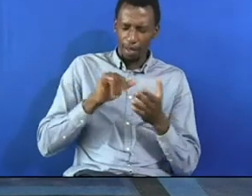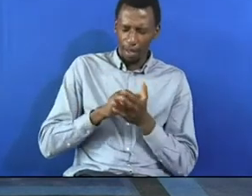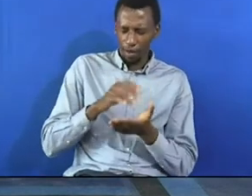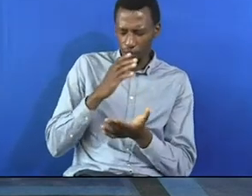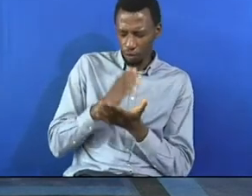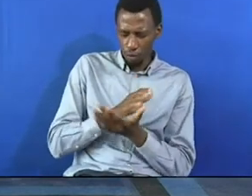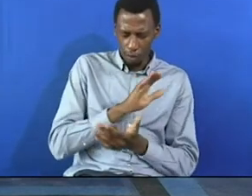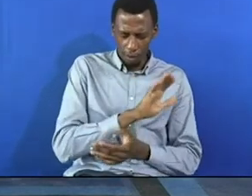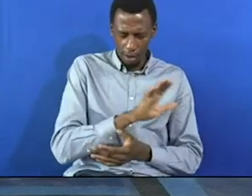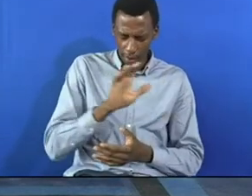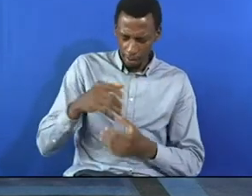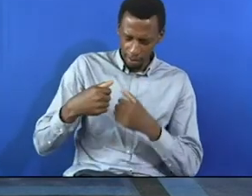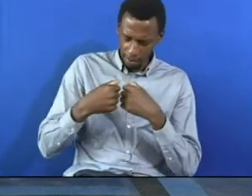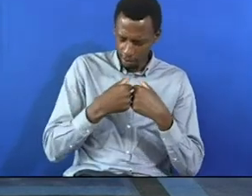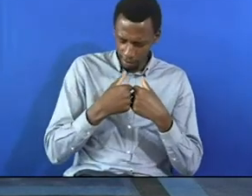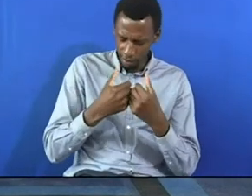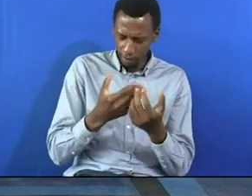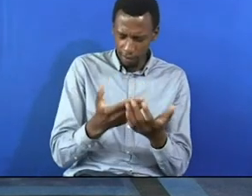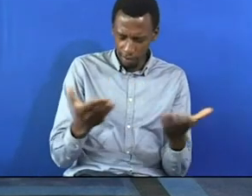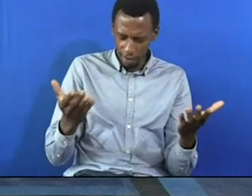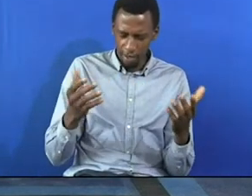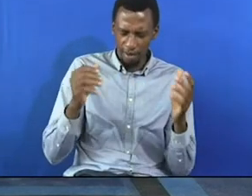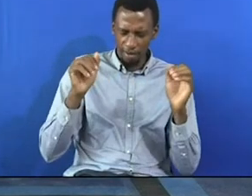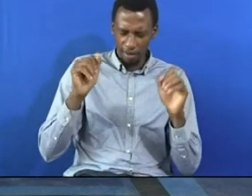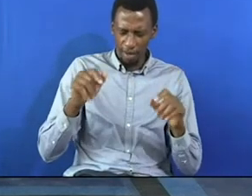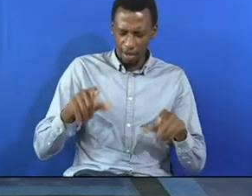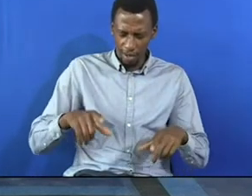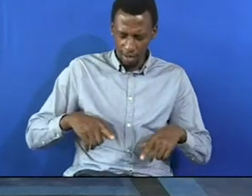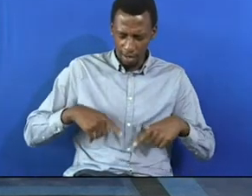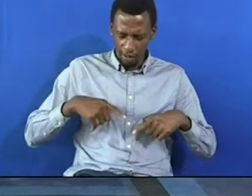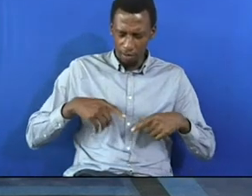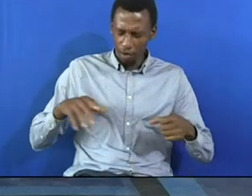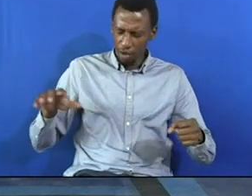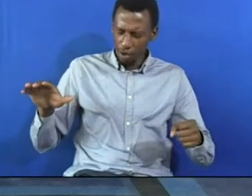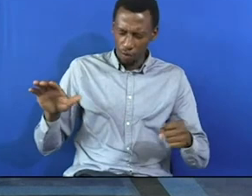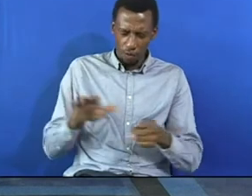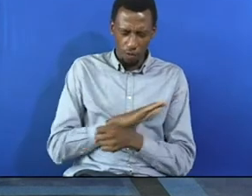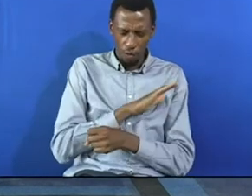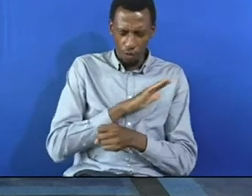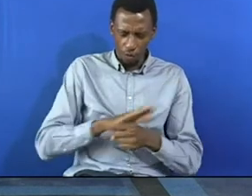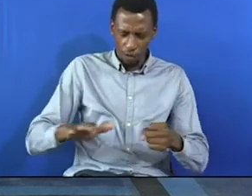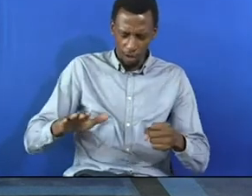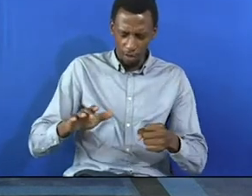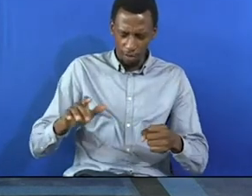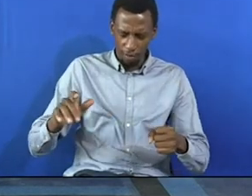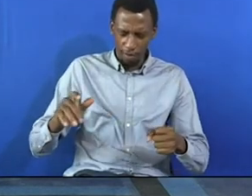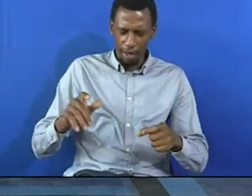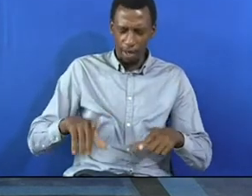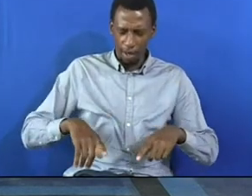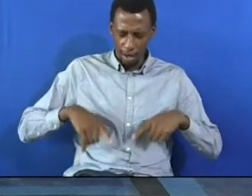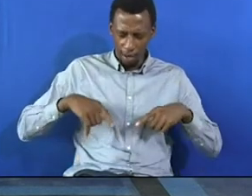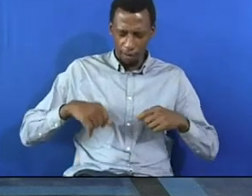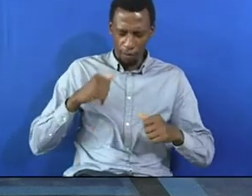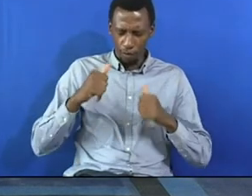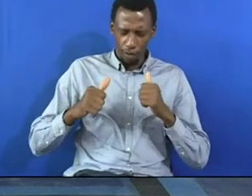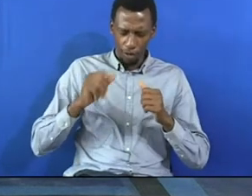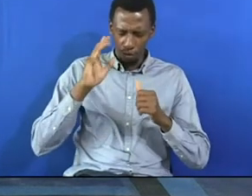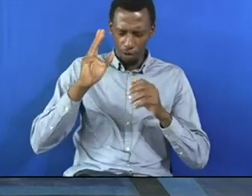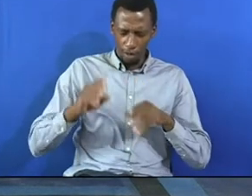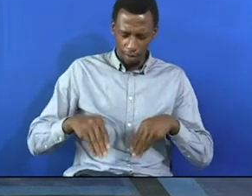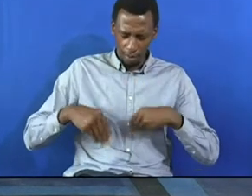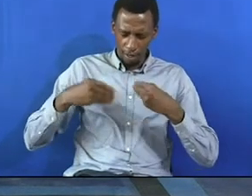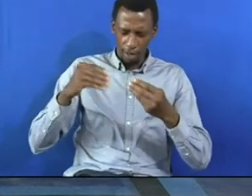circumstances, they will still live a totally fulfilled life and a life that will bring glory to your